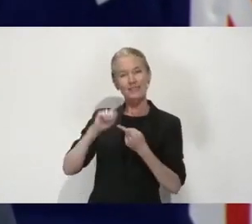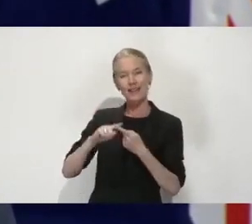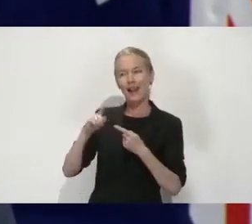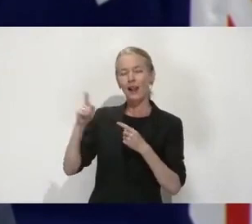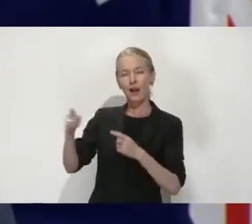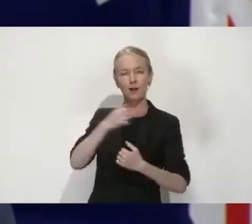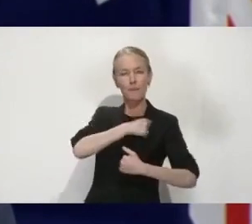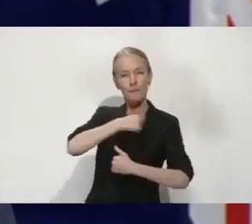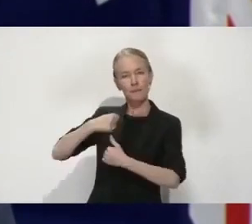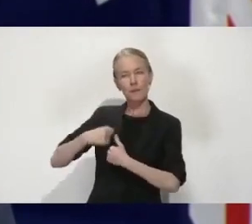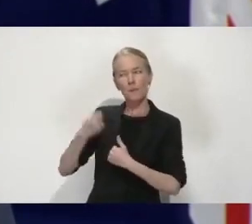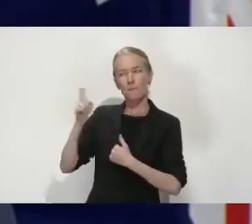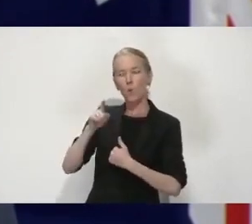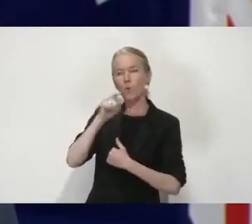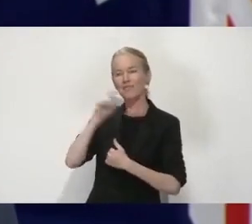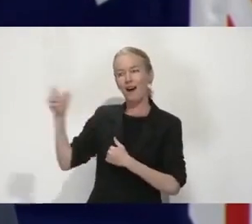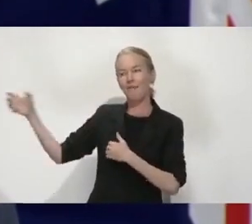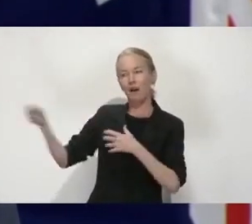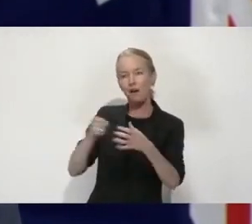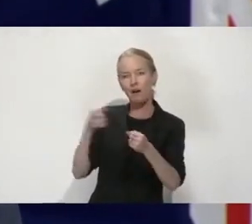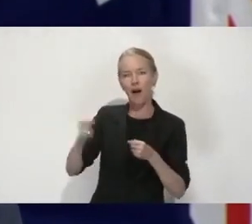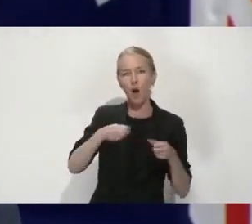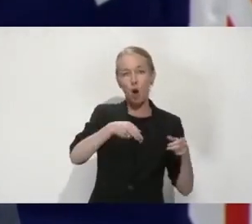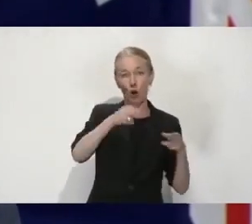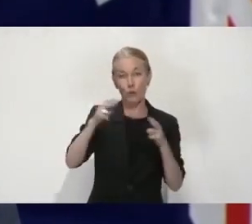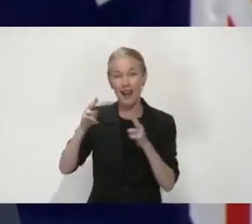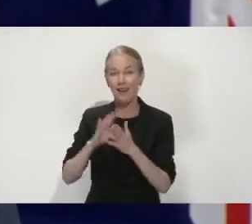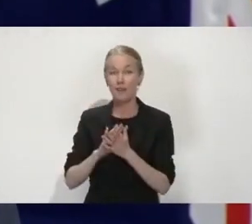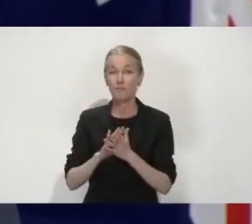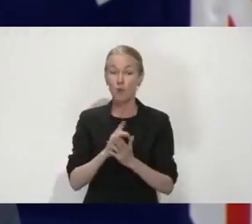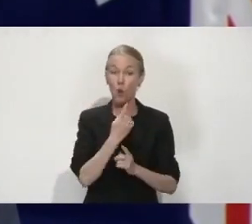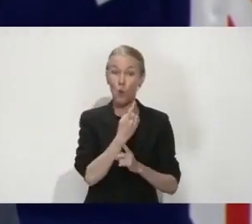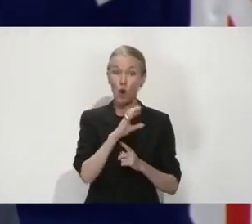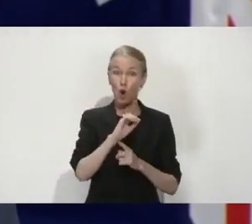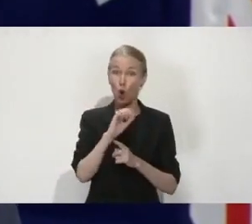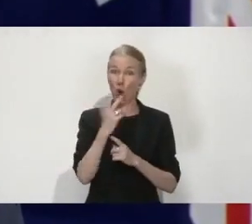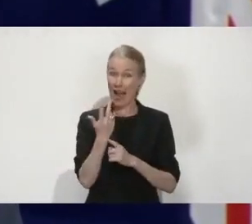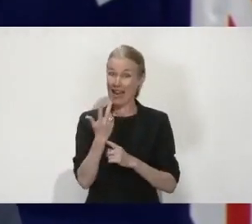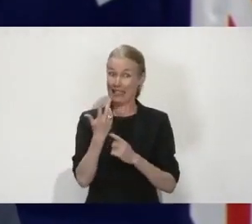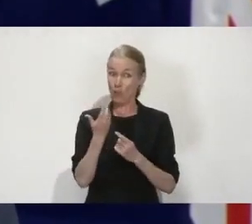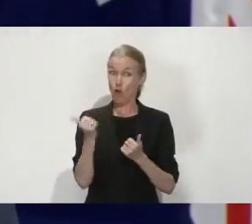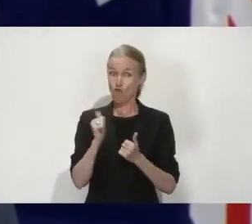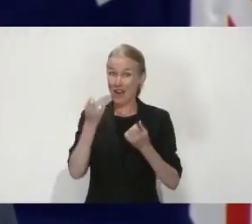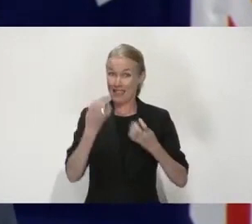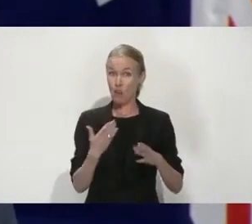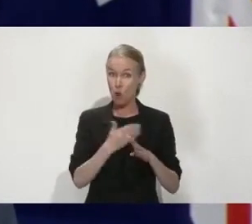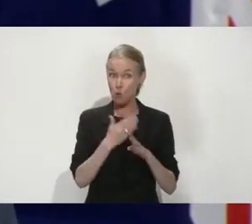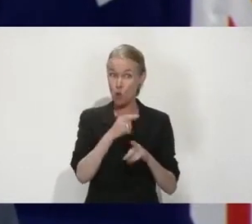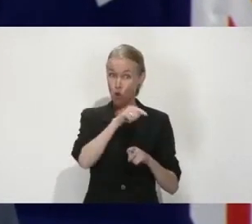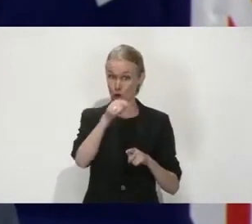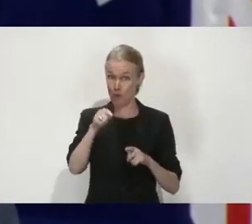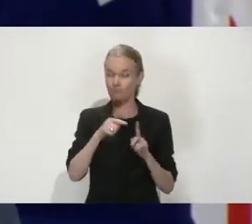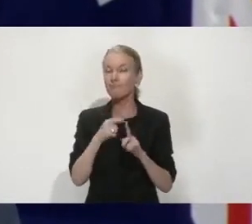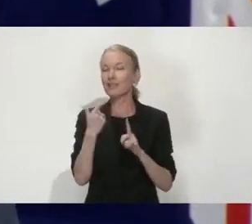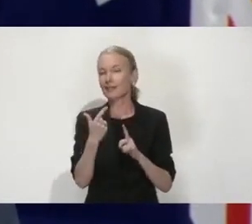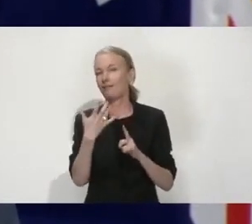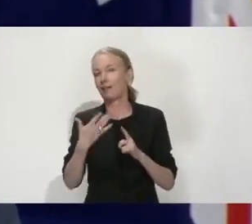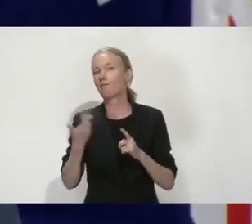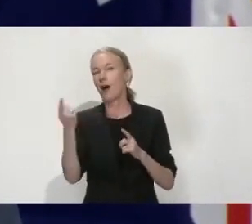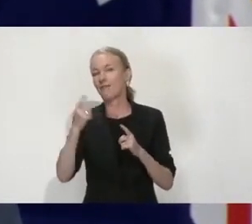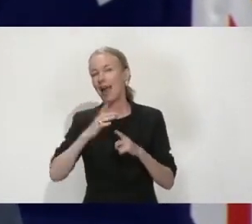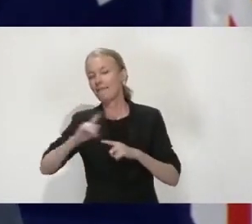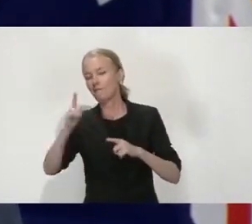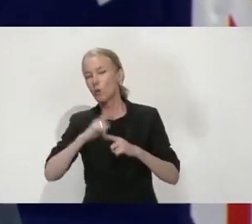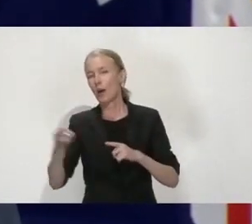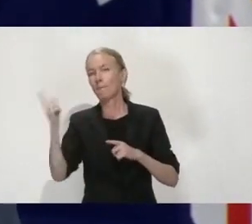our MIQ facilities. 108 are currently at their posts, and 75 will be rolled out each